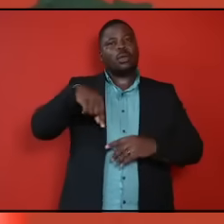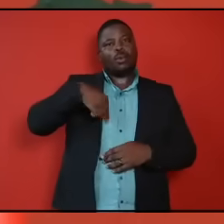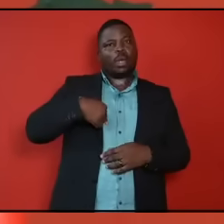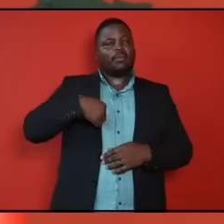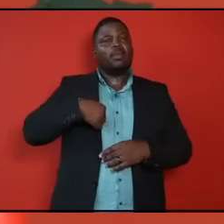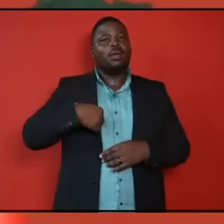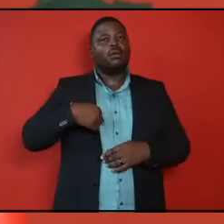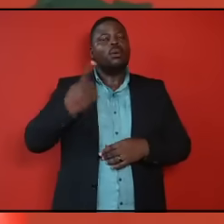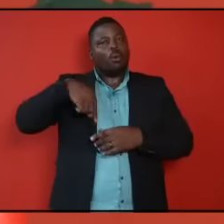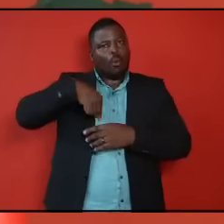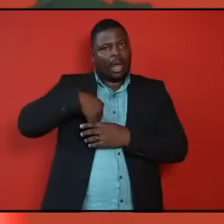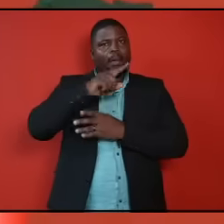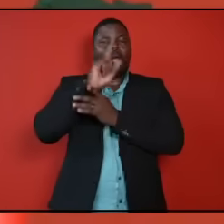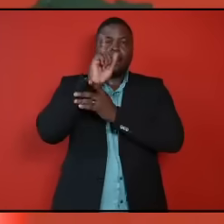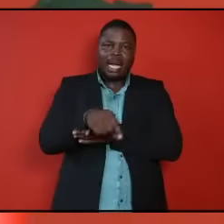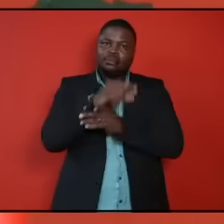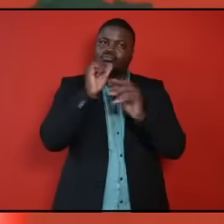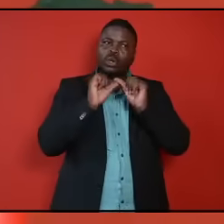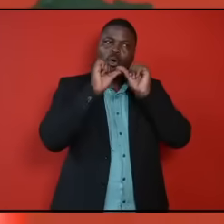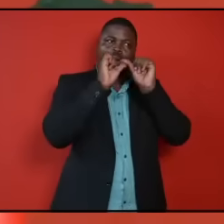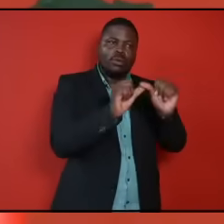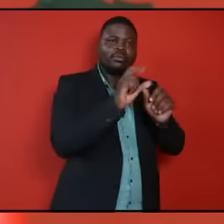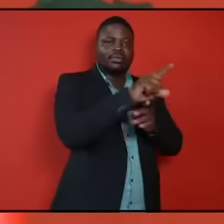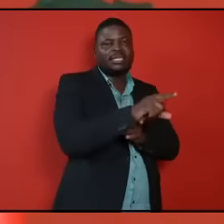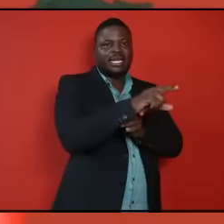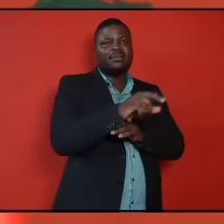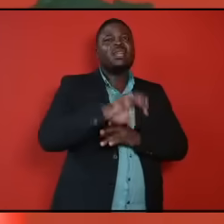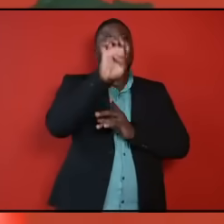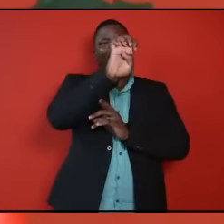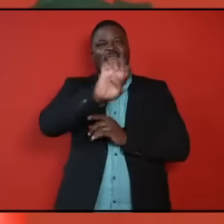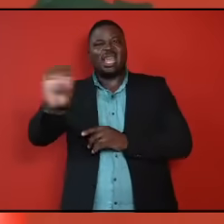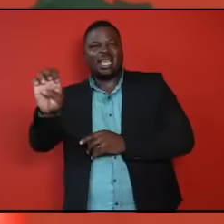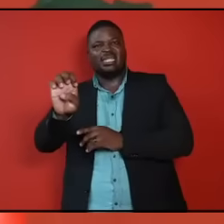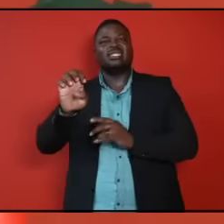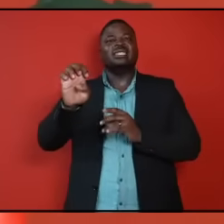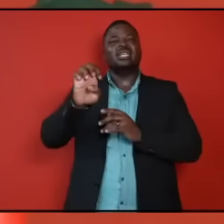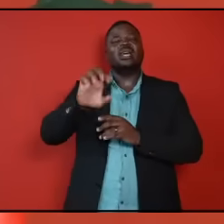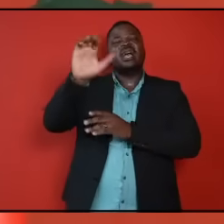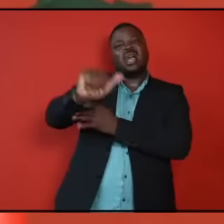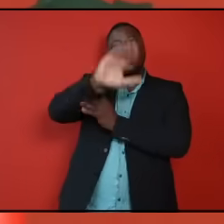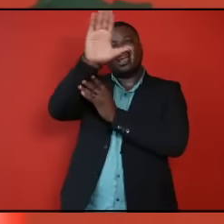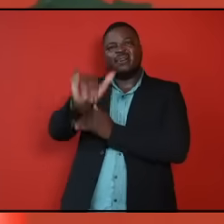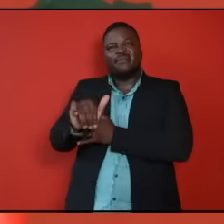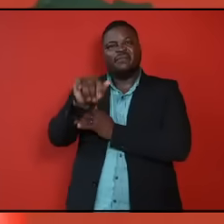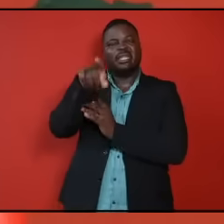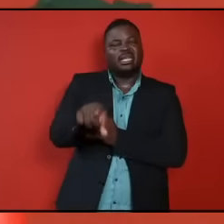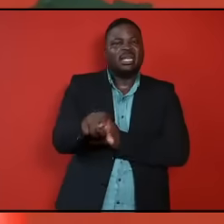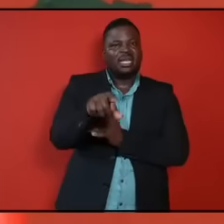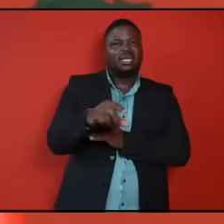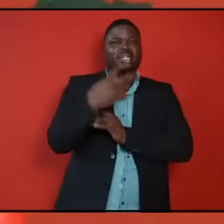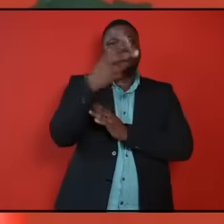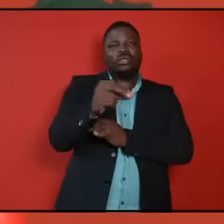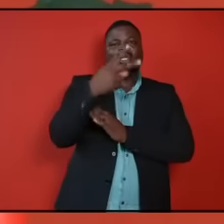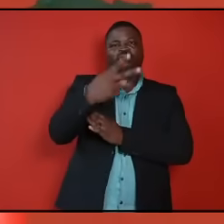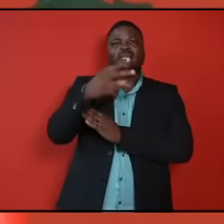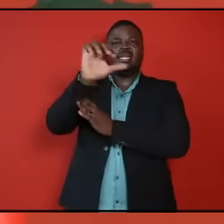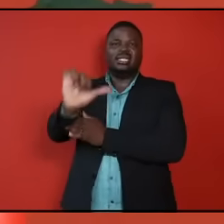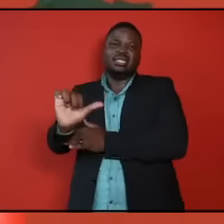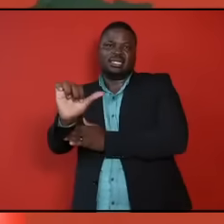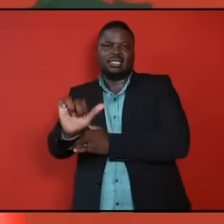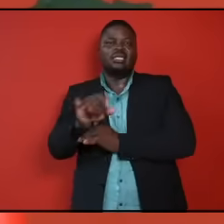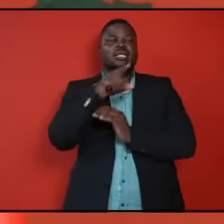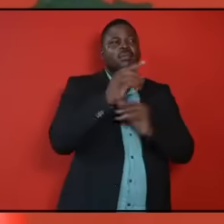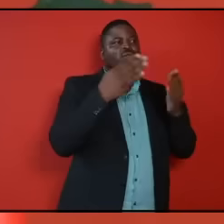mention the tragic events unfolding in East Africa, where the 2026 Ugandan general election